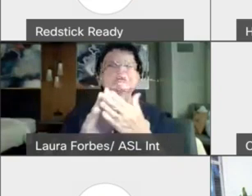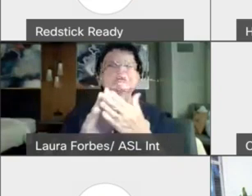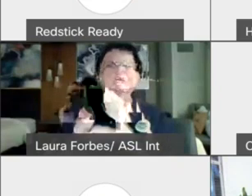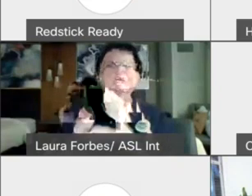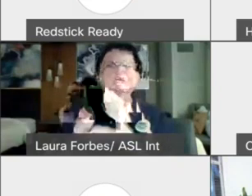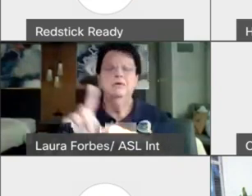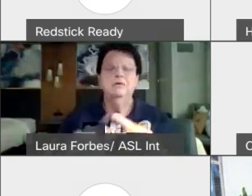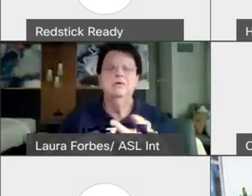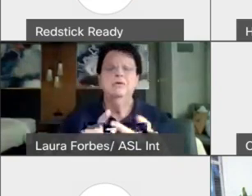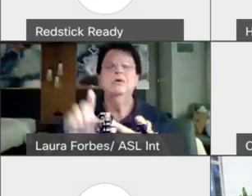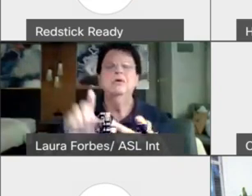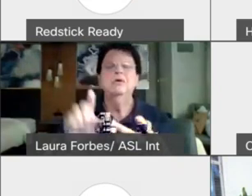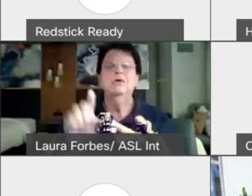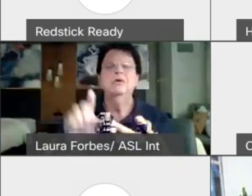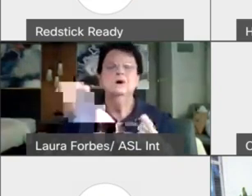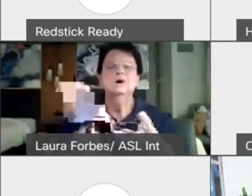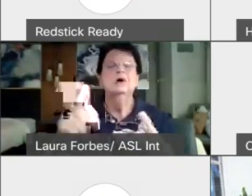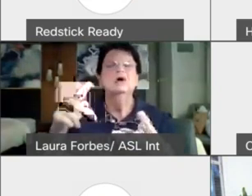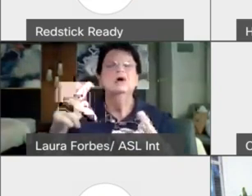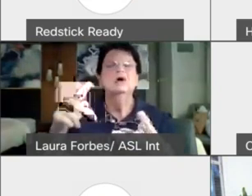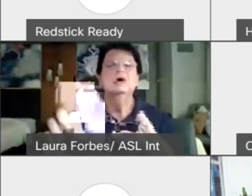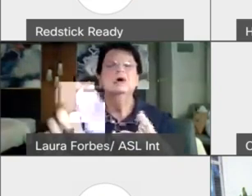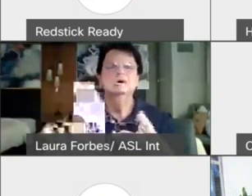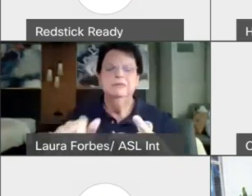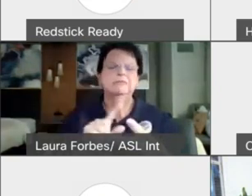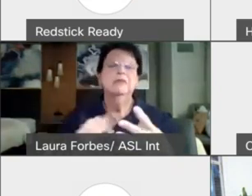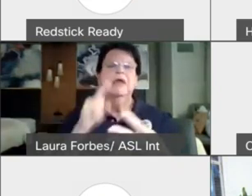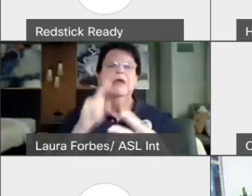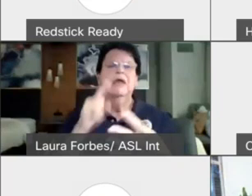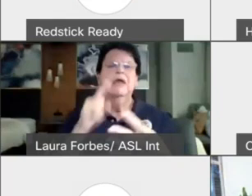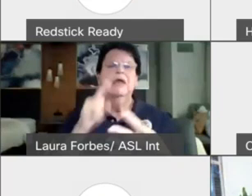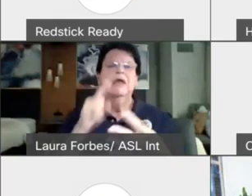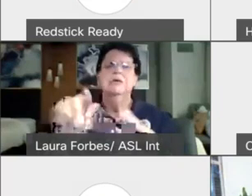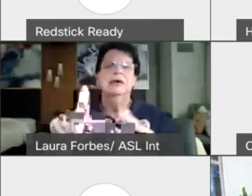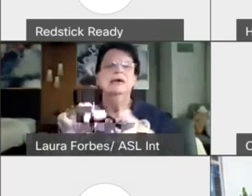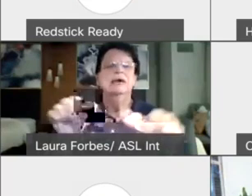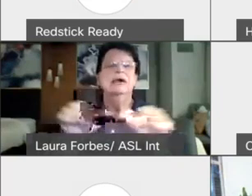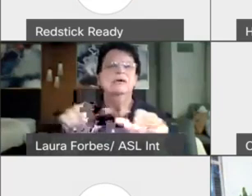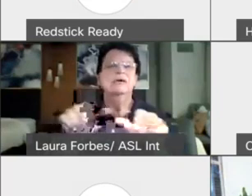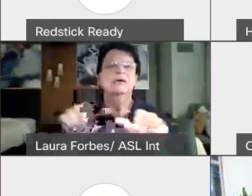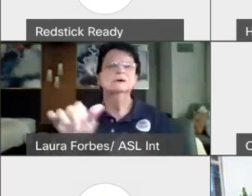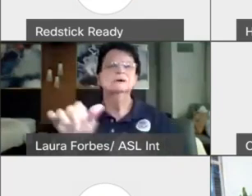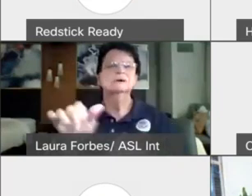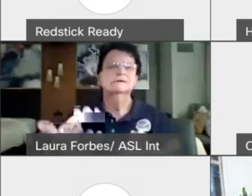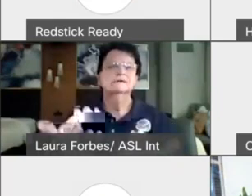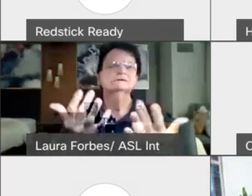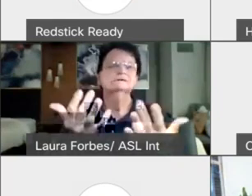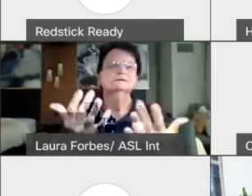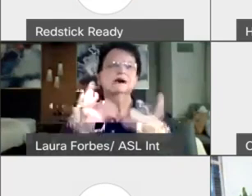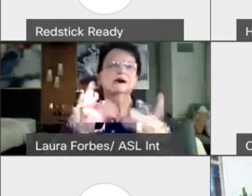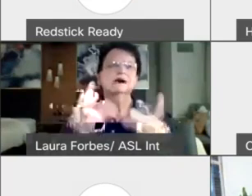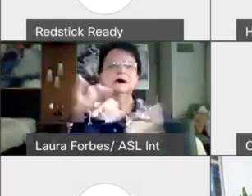Central, and the city parish, as well as our unincorporated areas with our fire districts, as well as